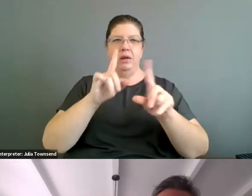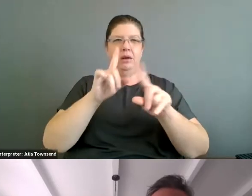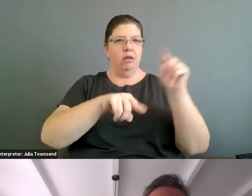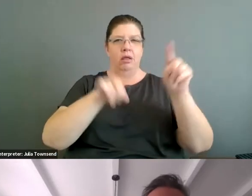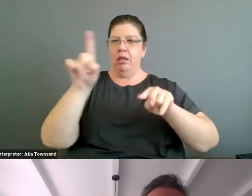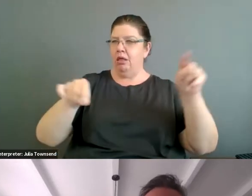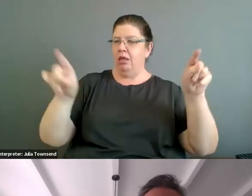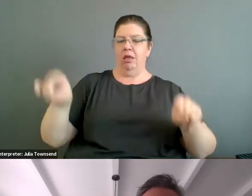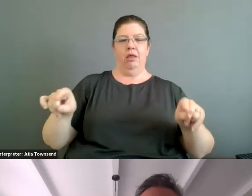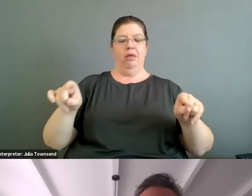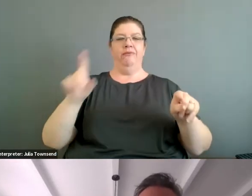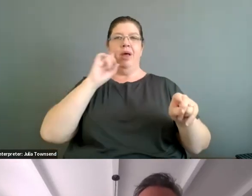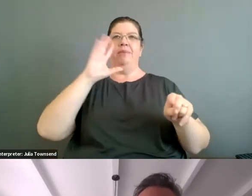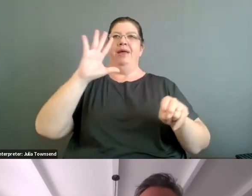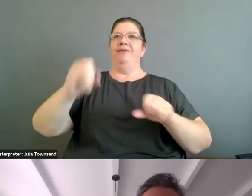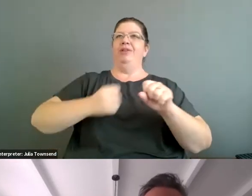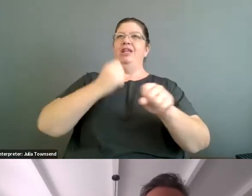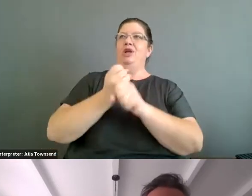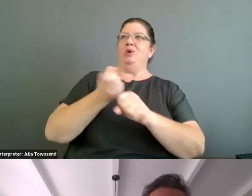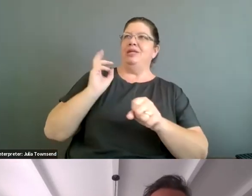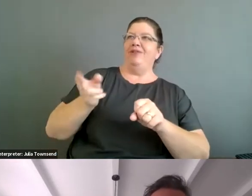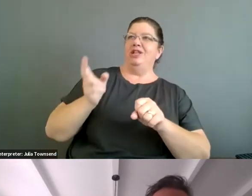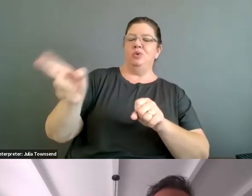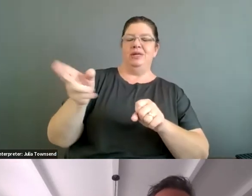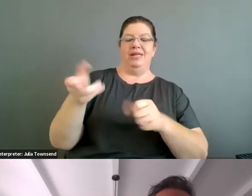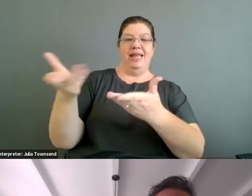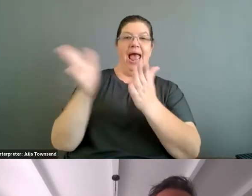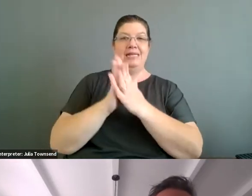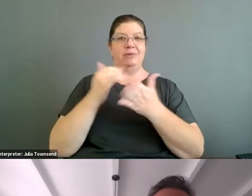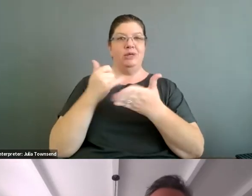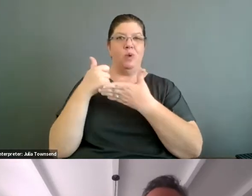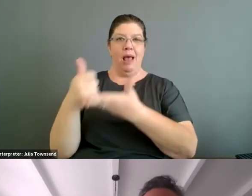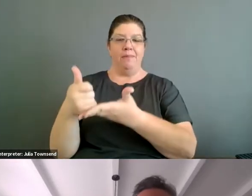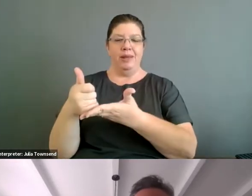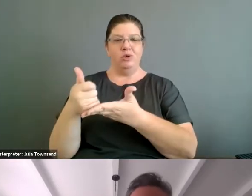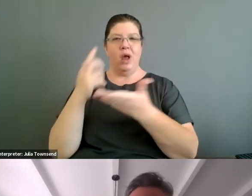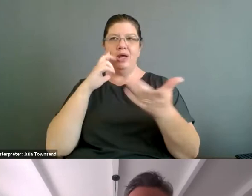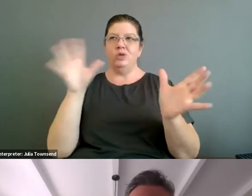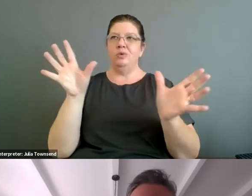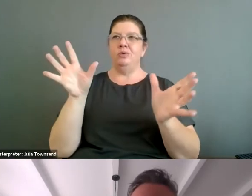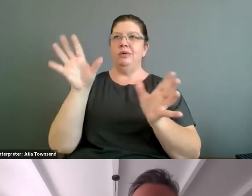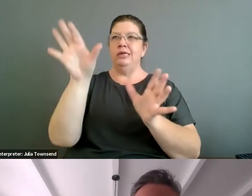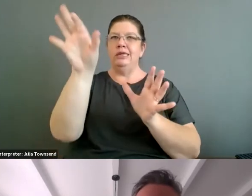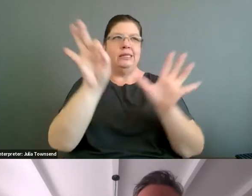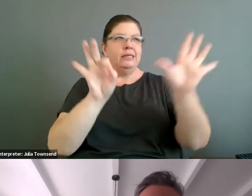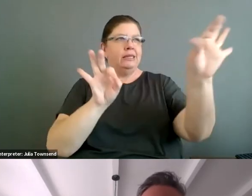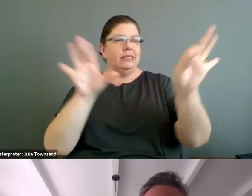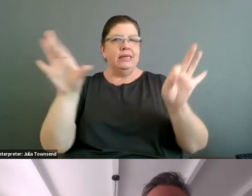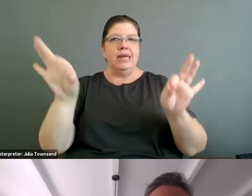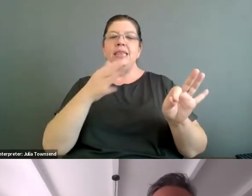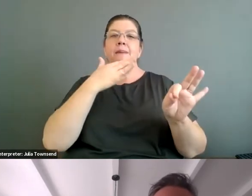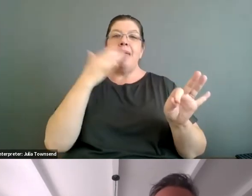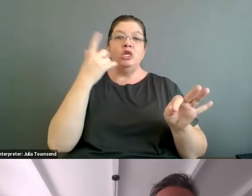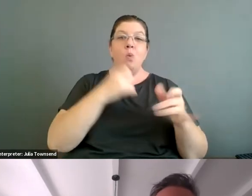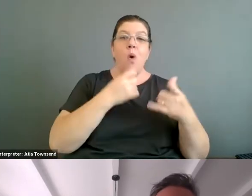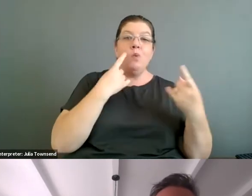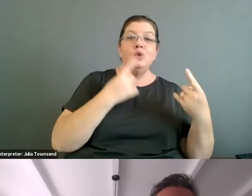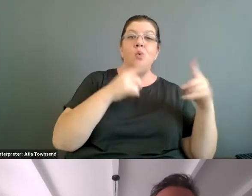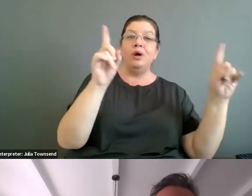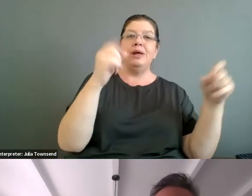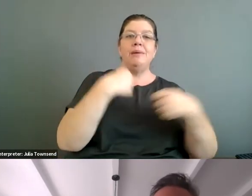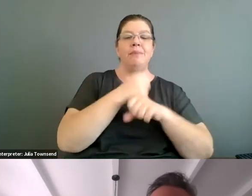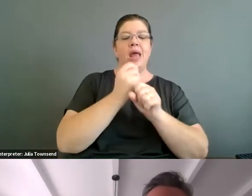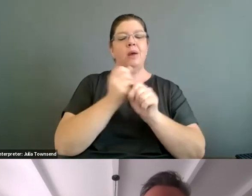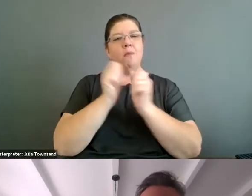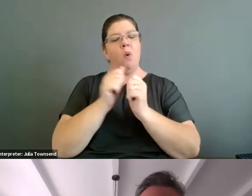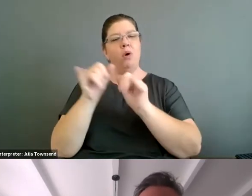from 50 years of history, and he asked if I could help kind of take the best of what was working and make more of a